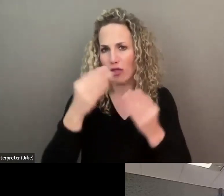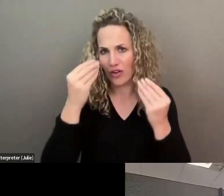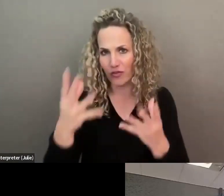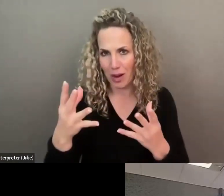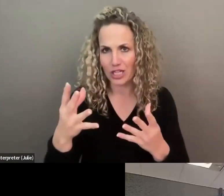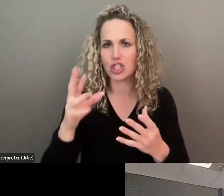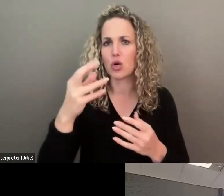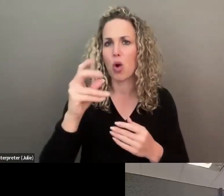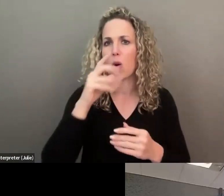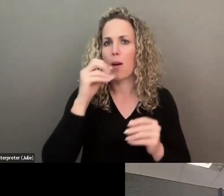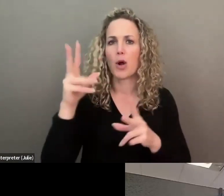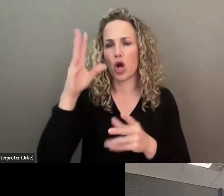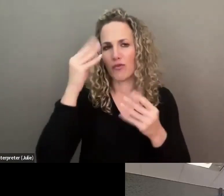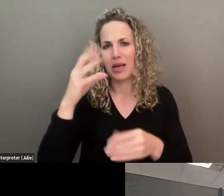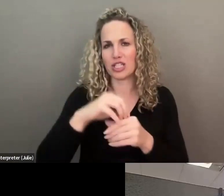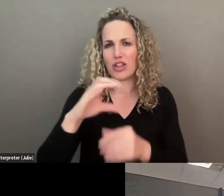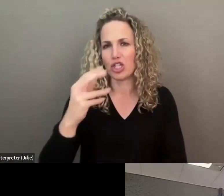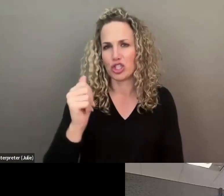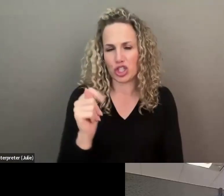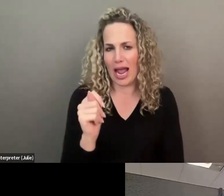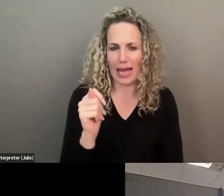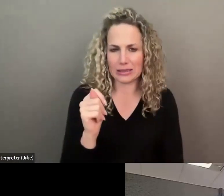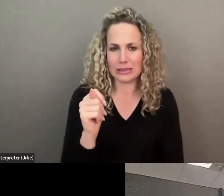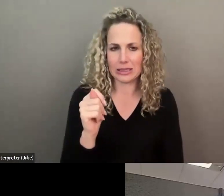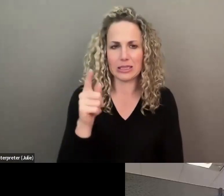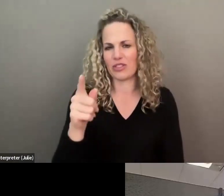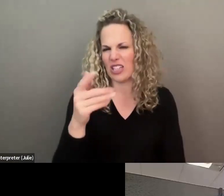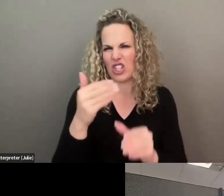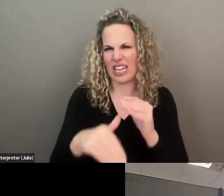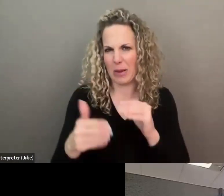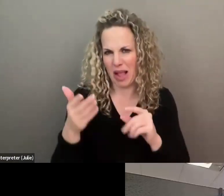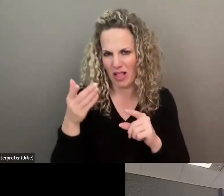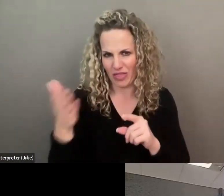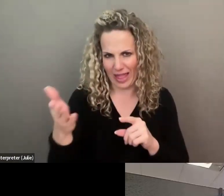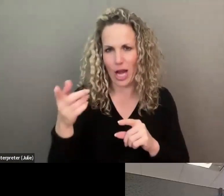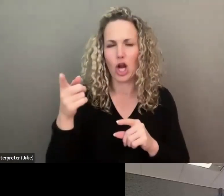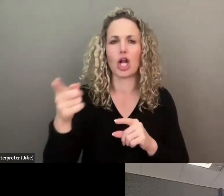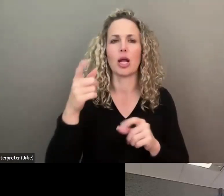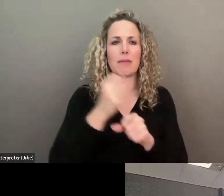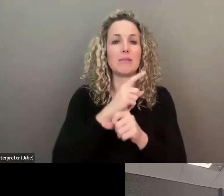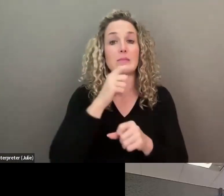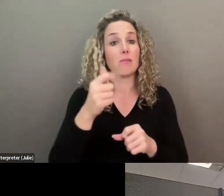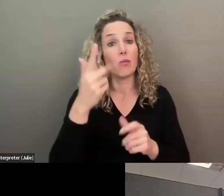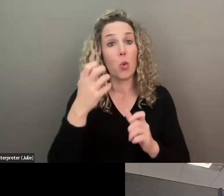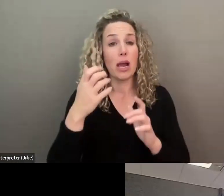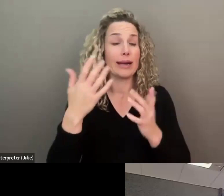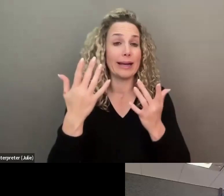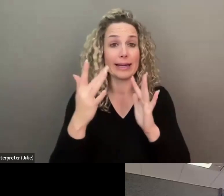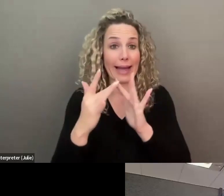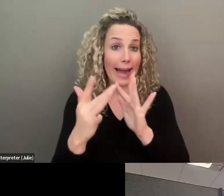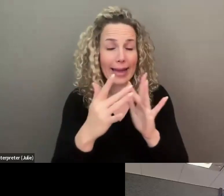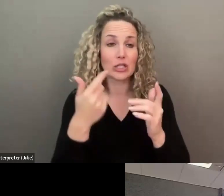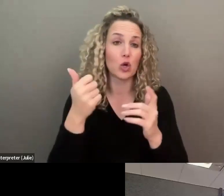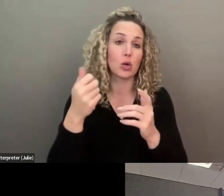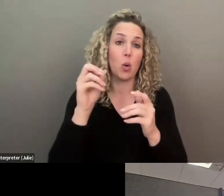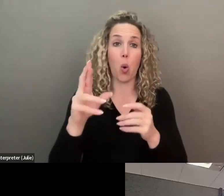put her information in the chat if she doesn't have her email in there, and she can make sure that if any of you want to be connected to participate in any of